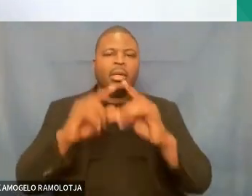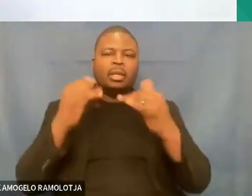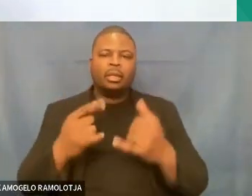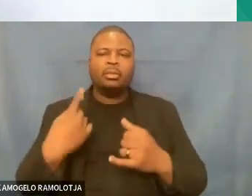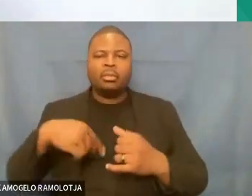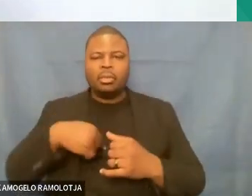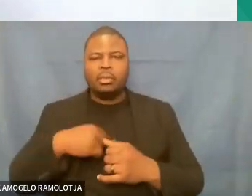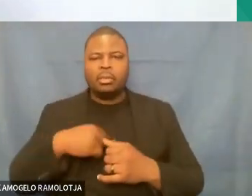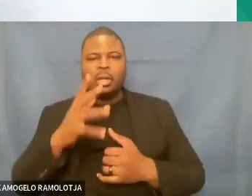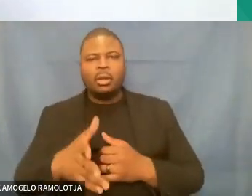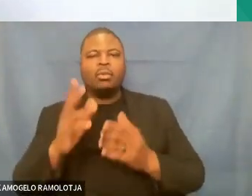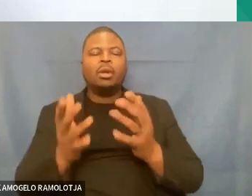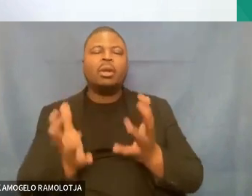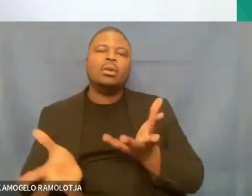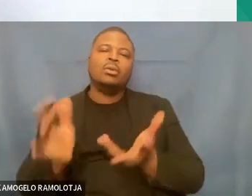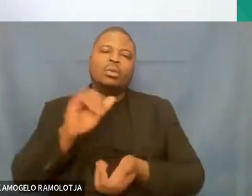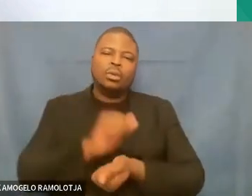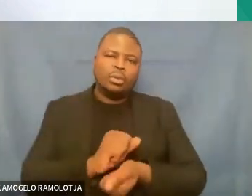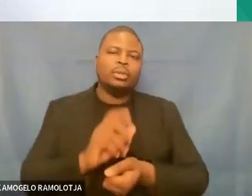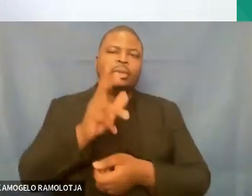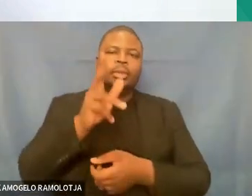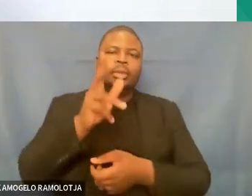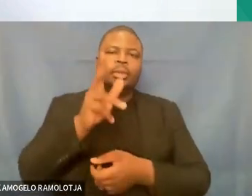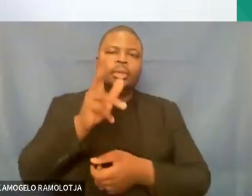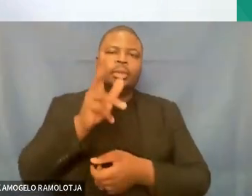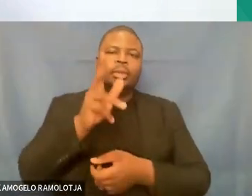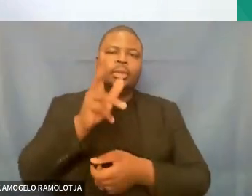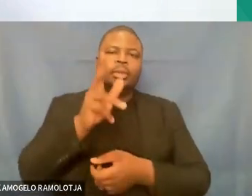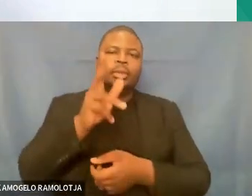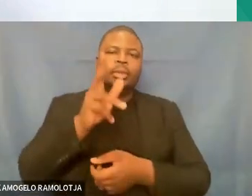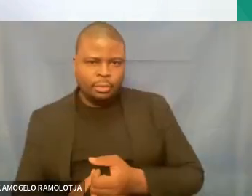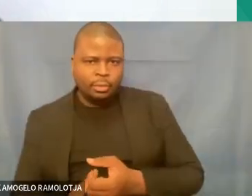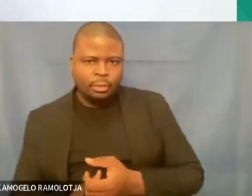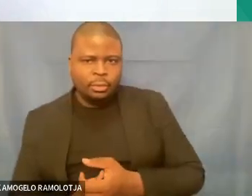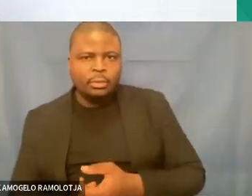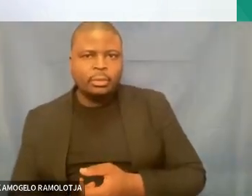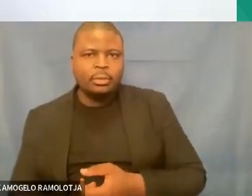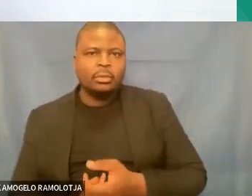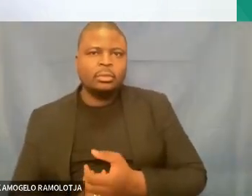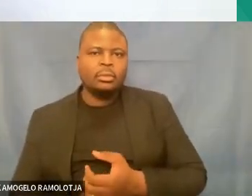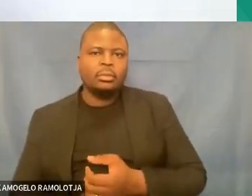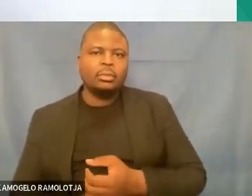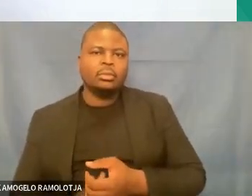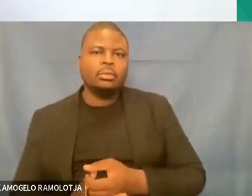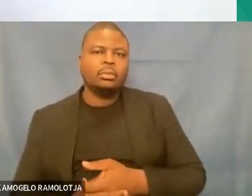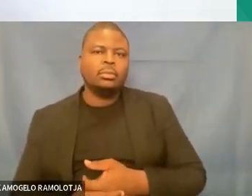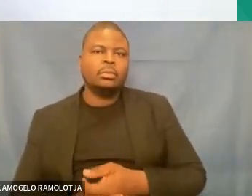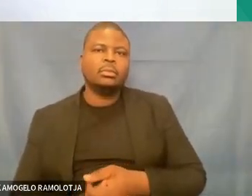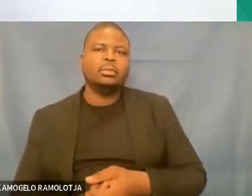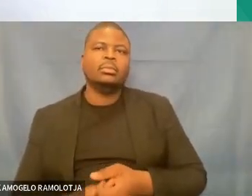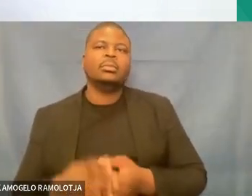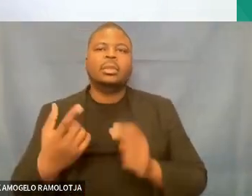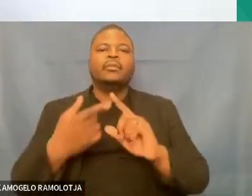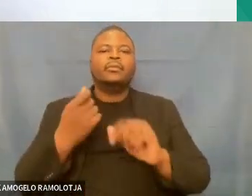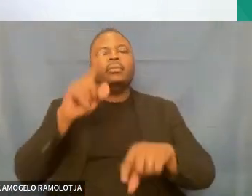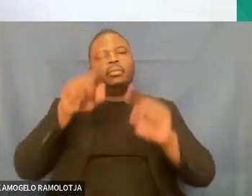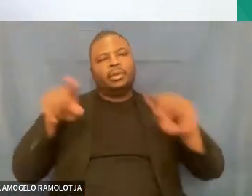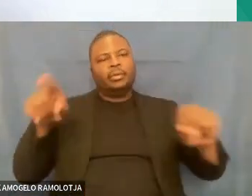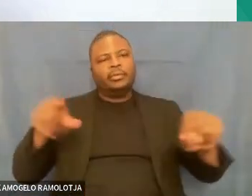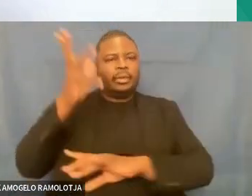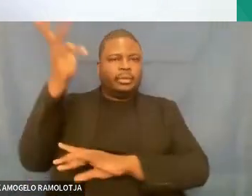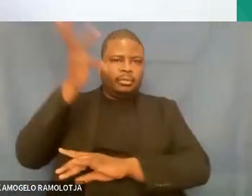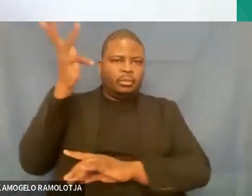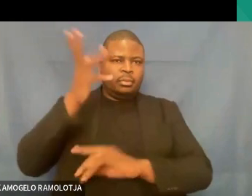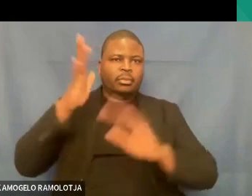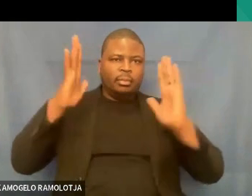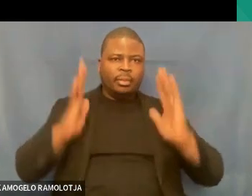So just some closing reflections, if you will allow me. From our various speakers, we are very